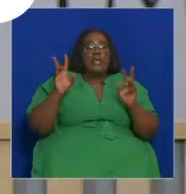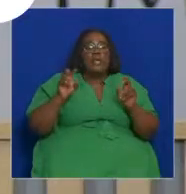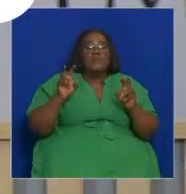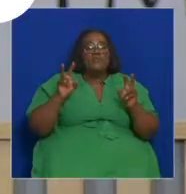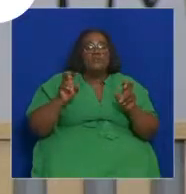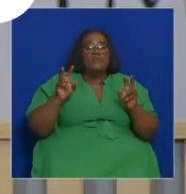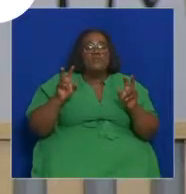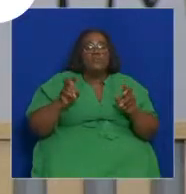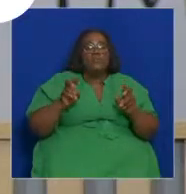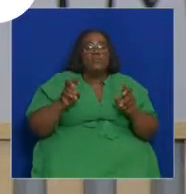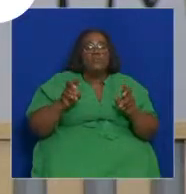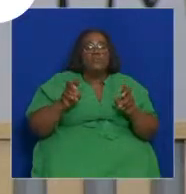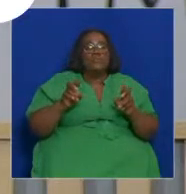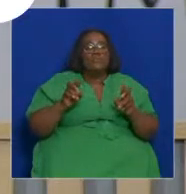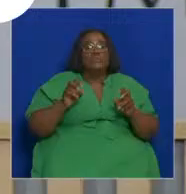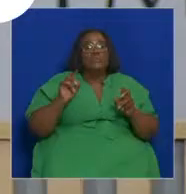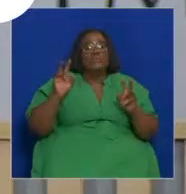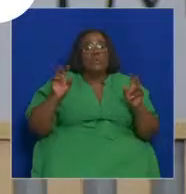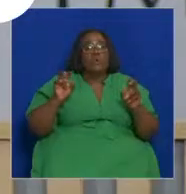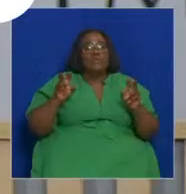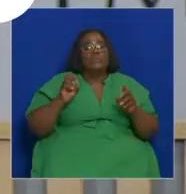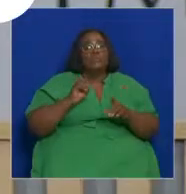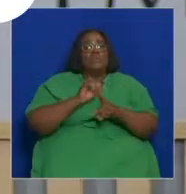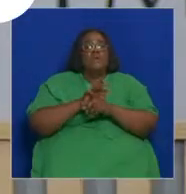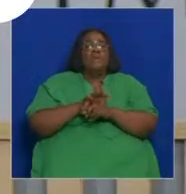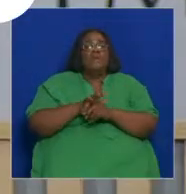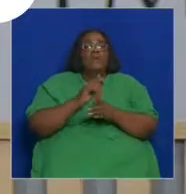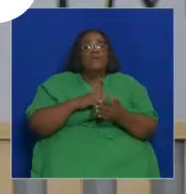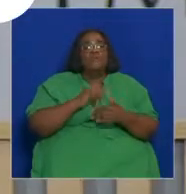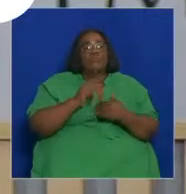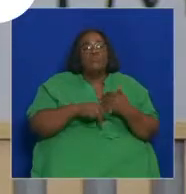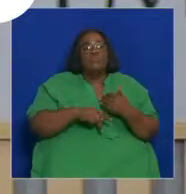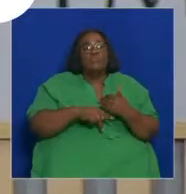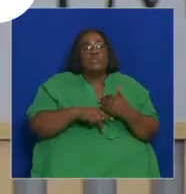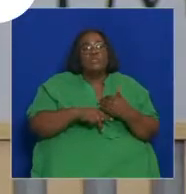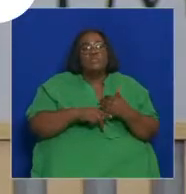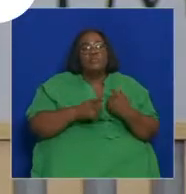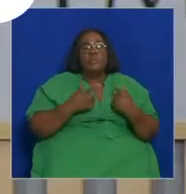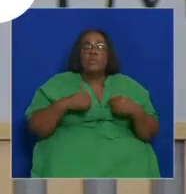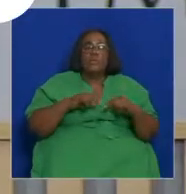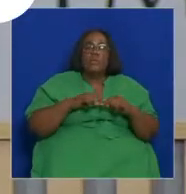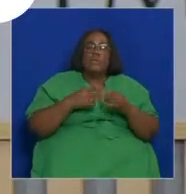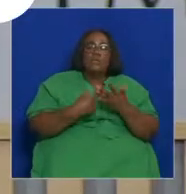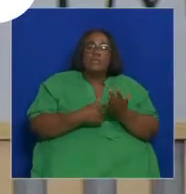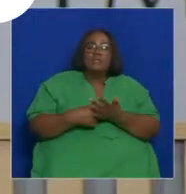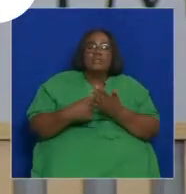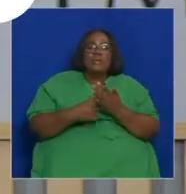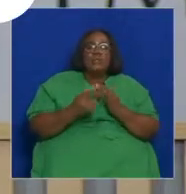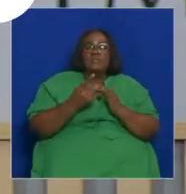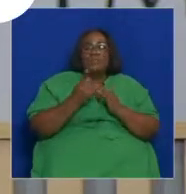that affect the project, so that we can discuss how we overcome those issues.